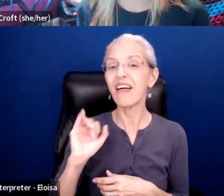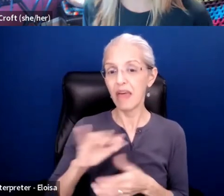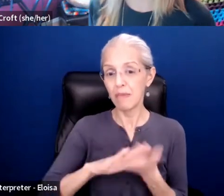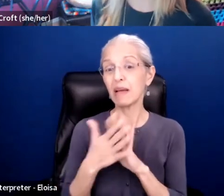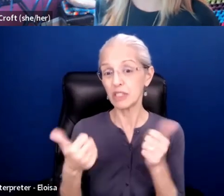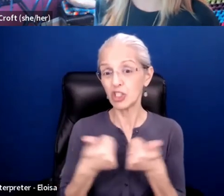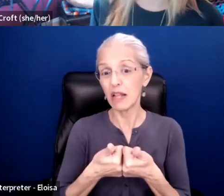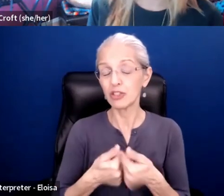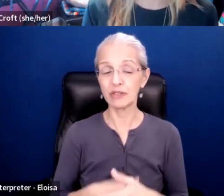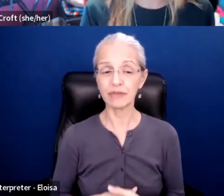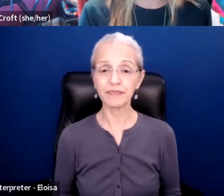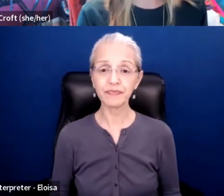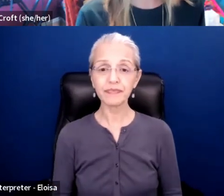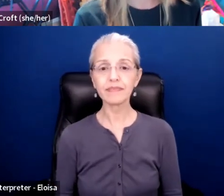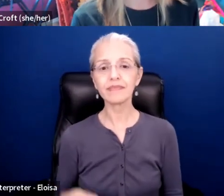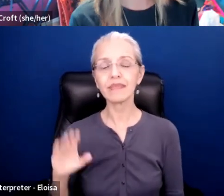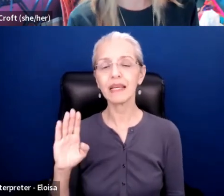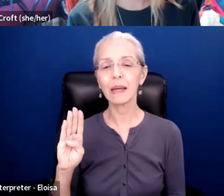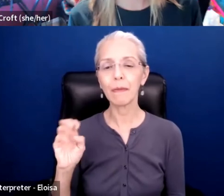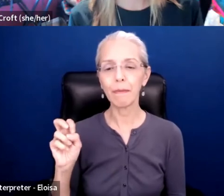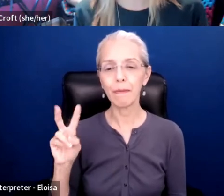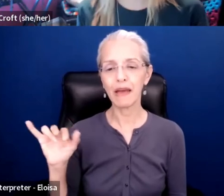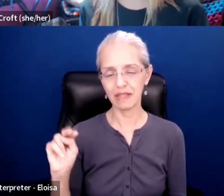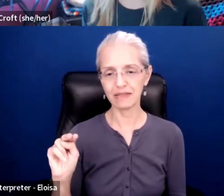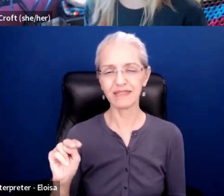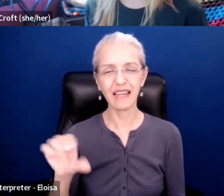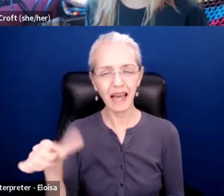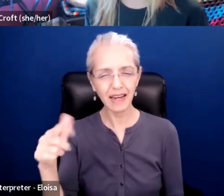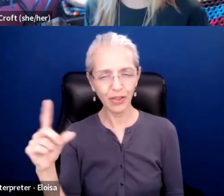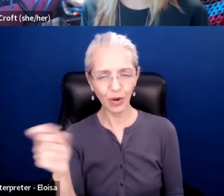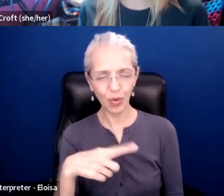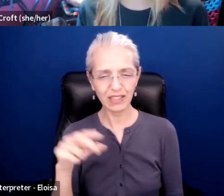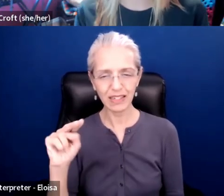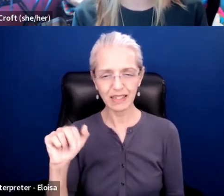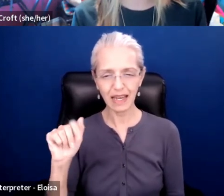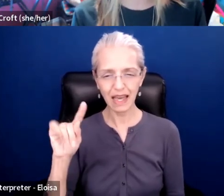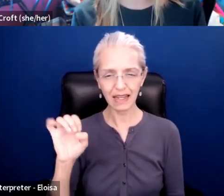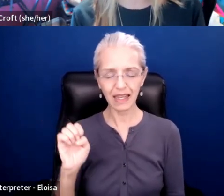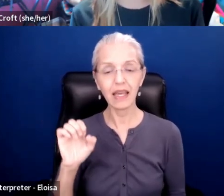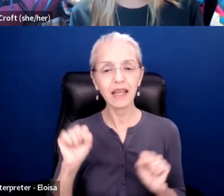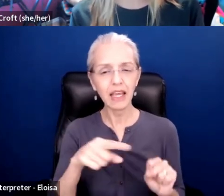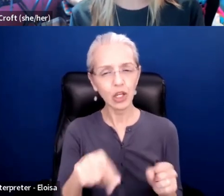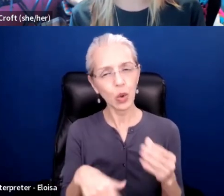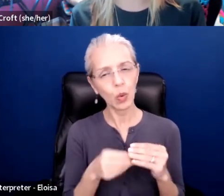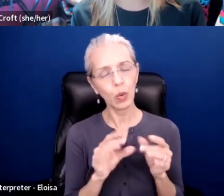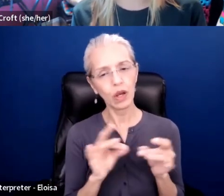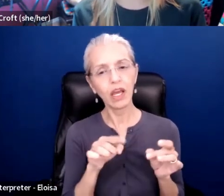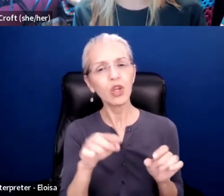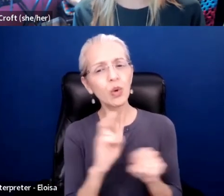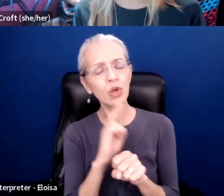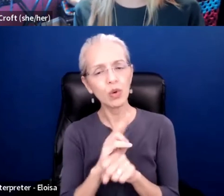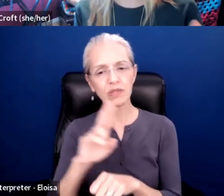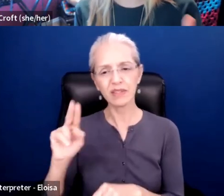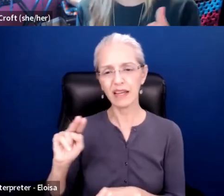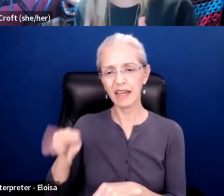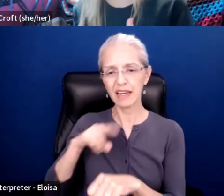This brings me actually to another set of questions, Natalie, that we received, which was, can you speak to, so you used national core